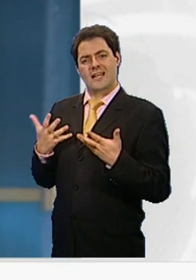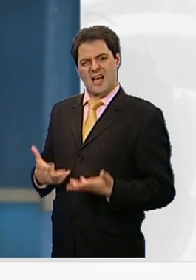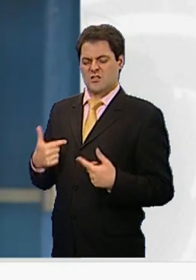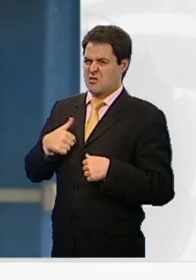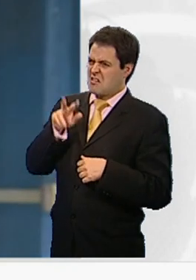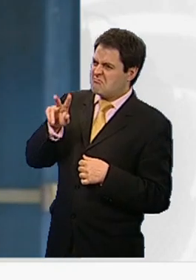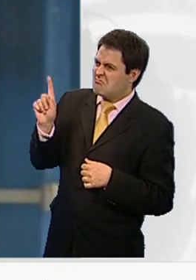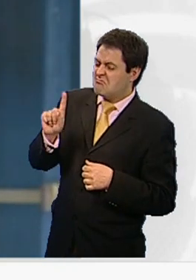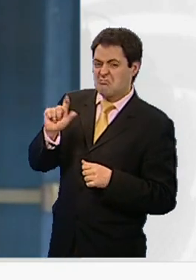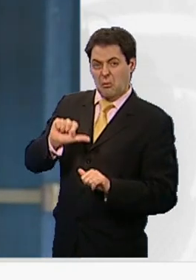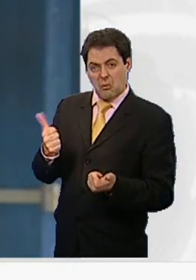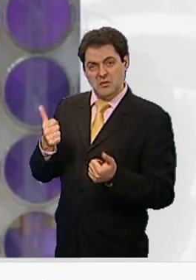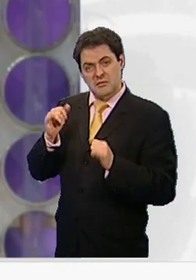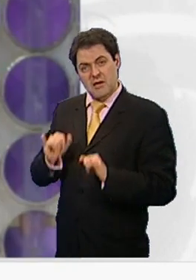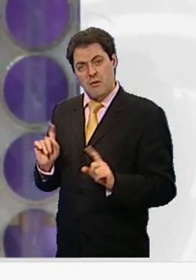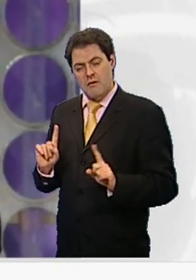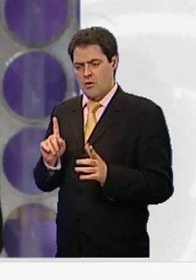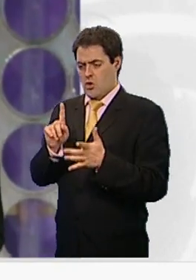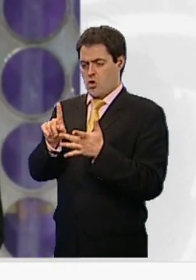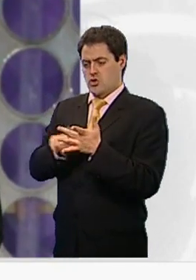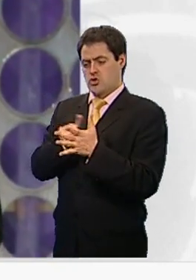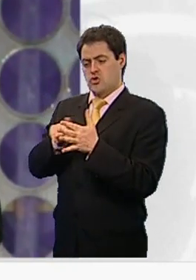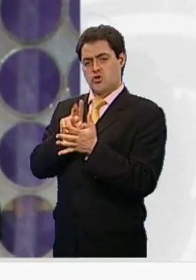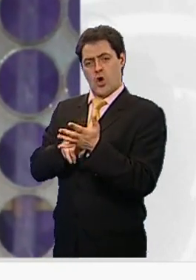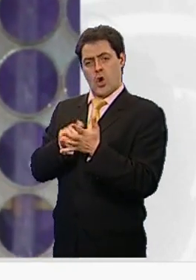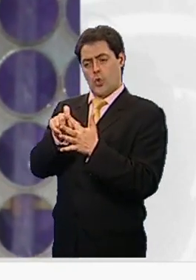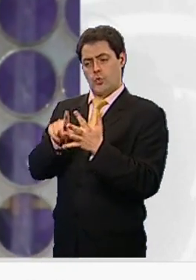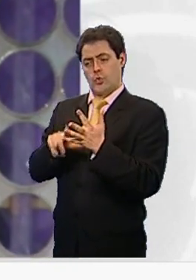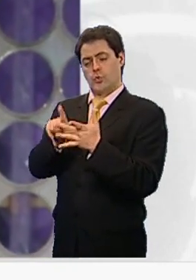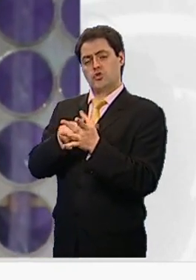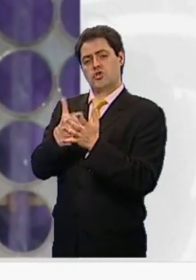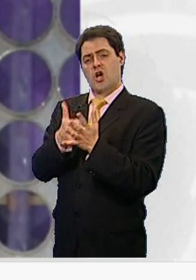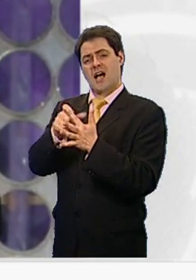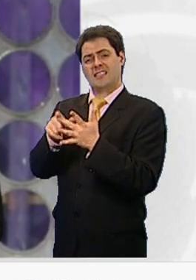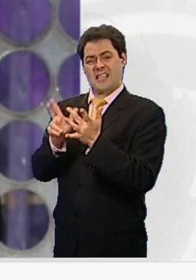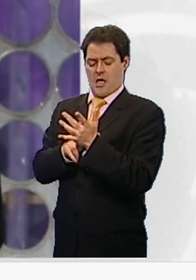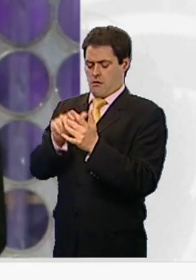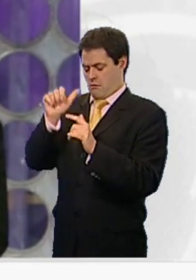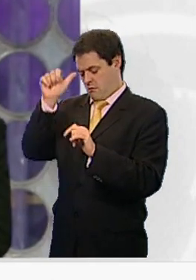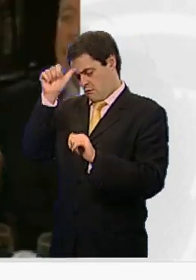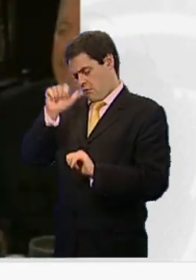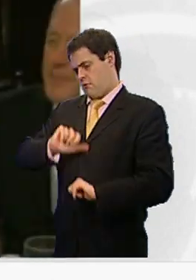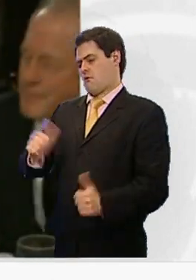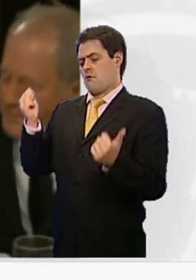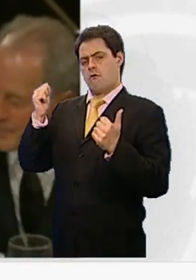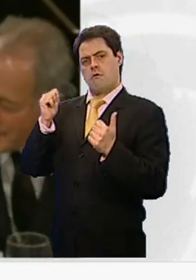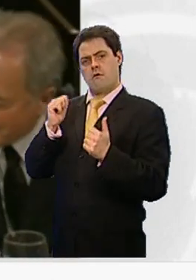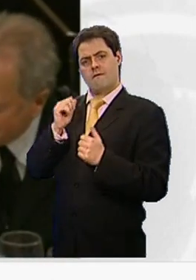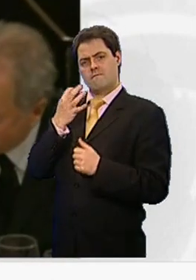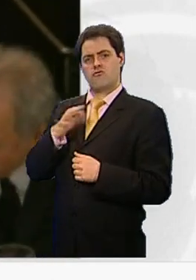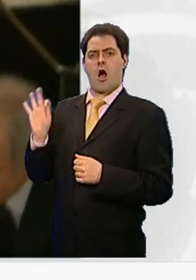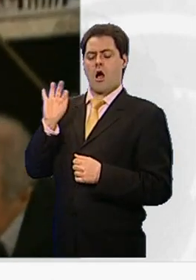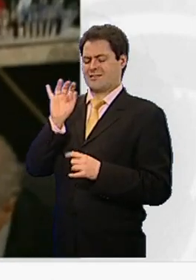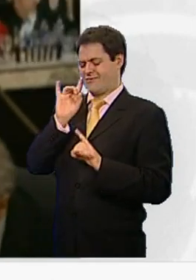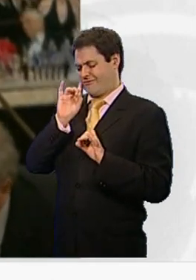so we get the chance to see what all the fuss is about. Jean Dujardin, who is a very, very huge star in France and not so well known outside